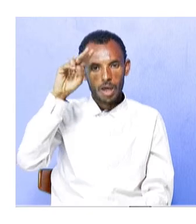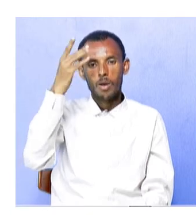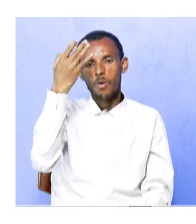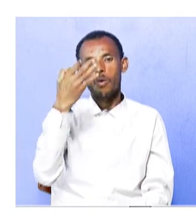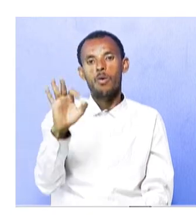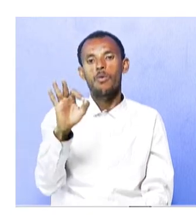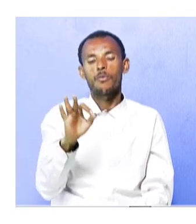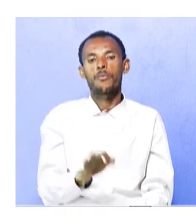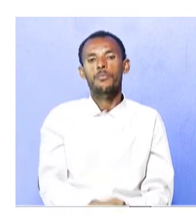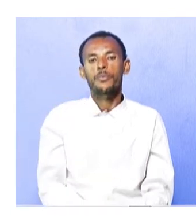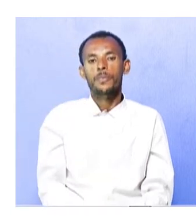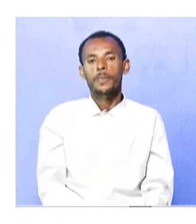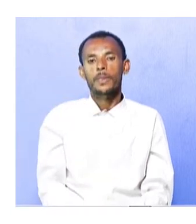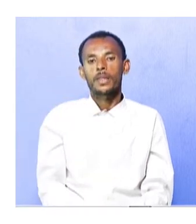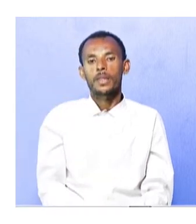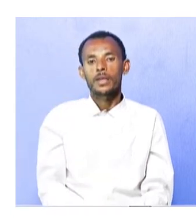the